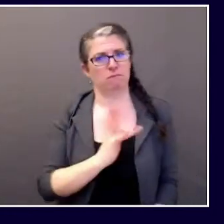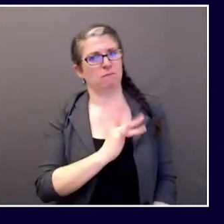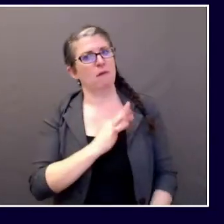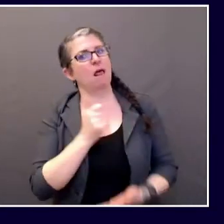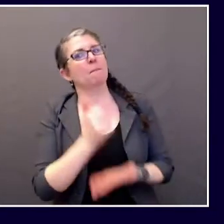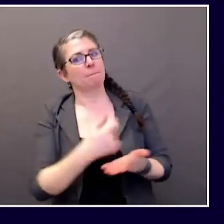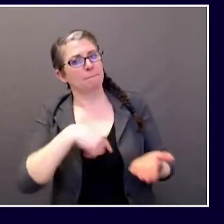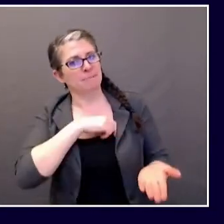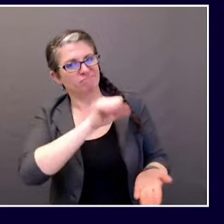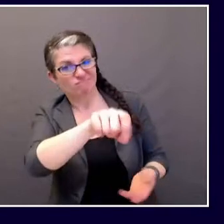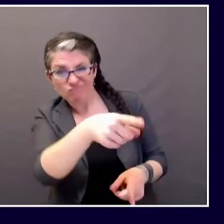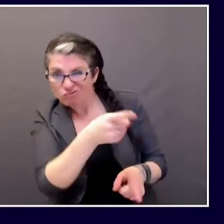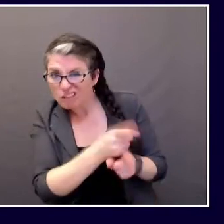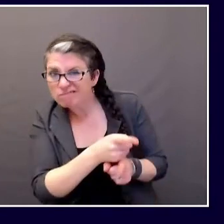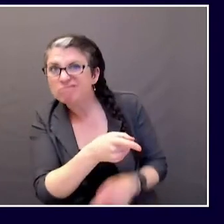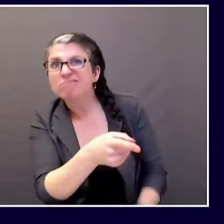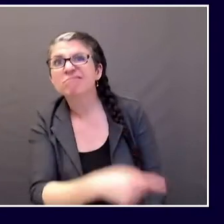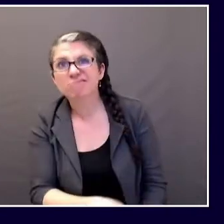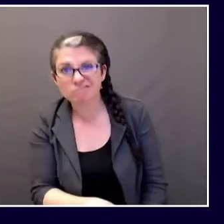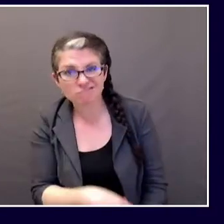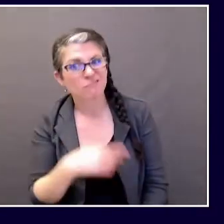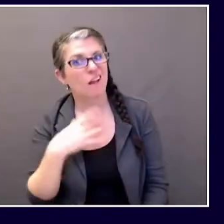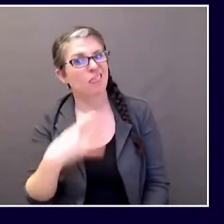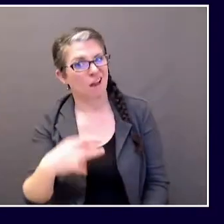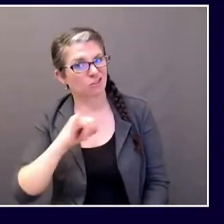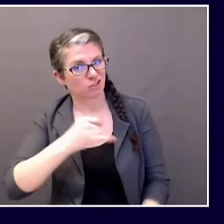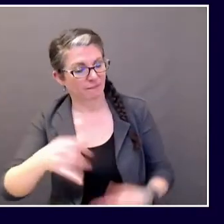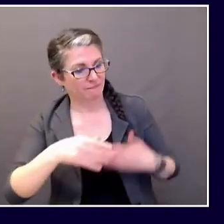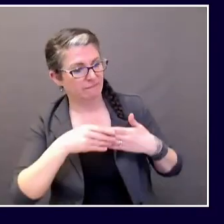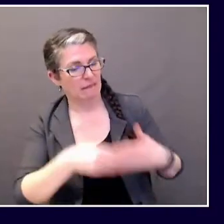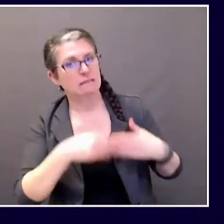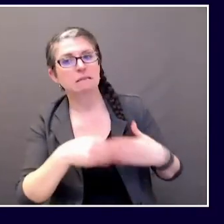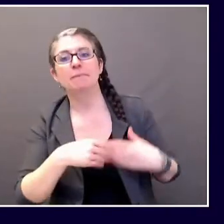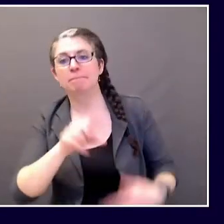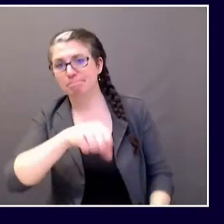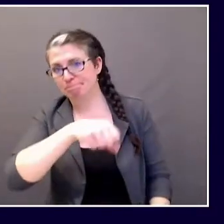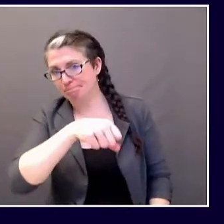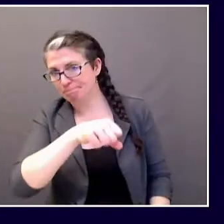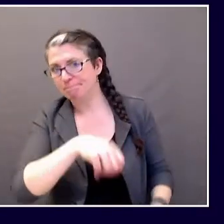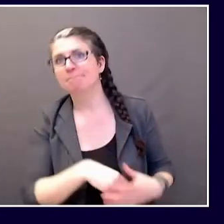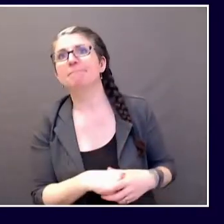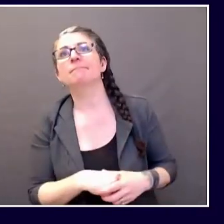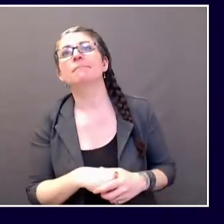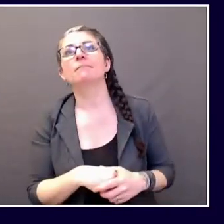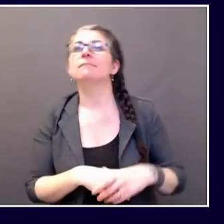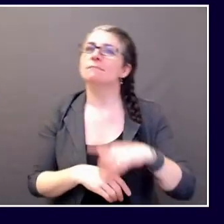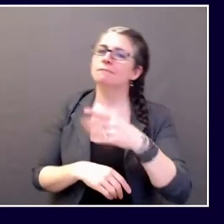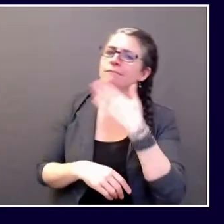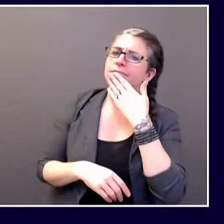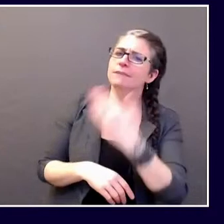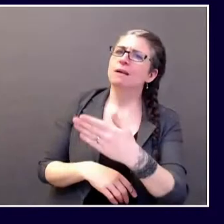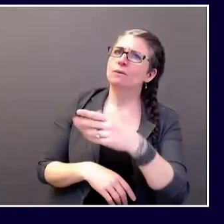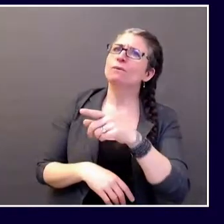Speaking of one shot, if you could clarify this, I've seen it that one dose of the